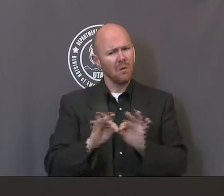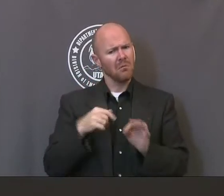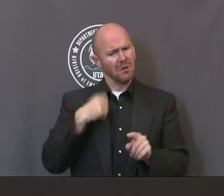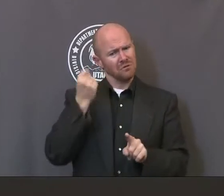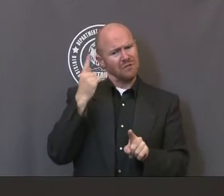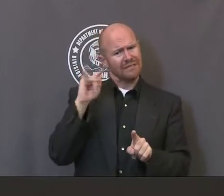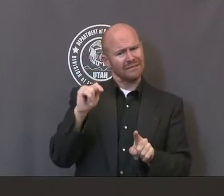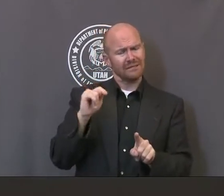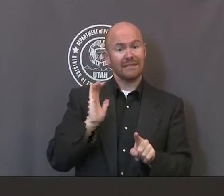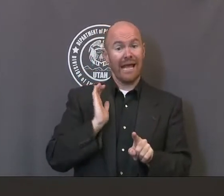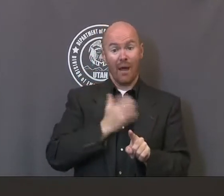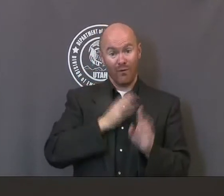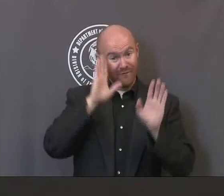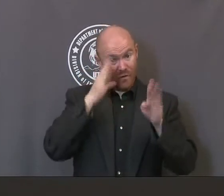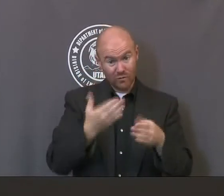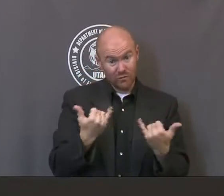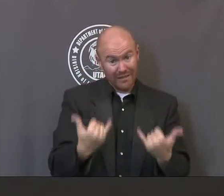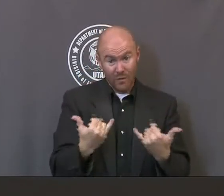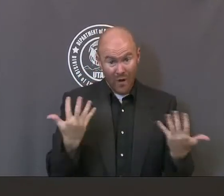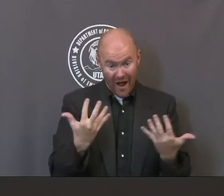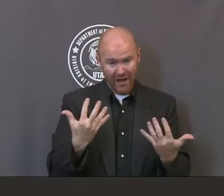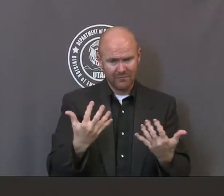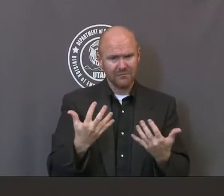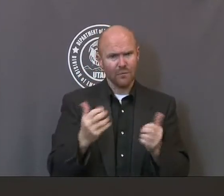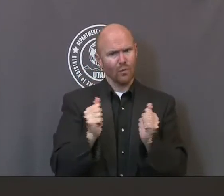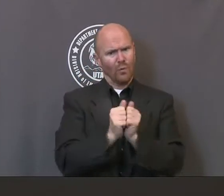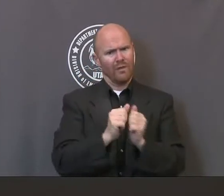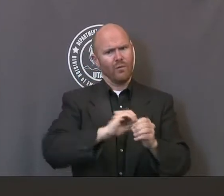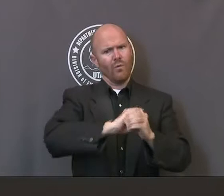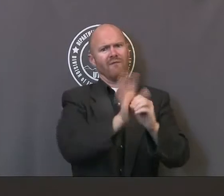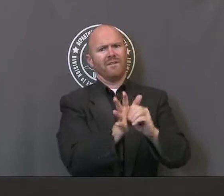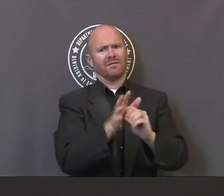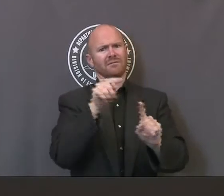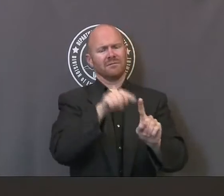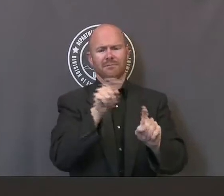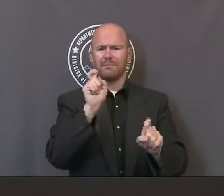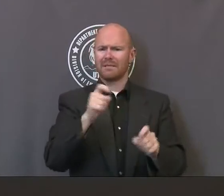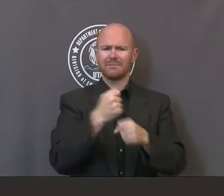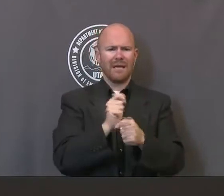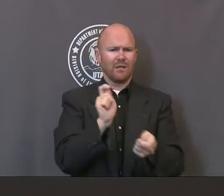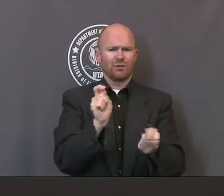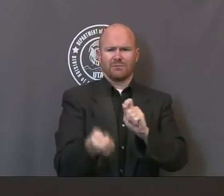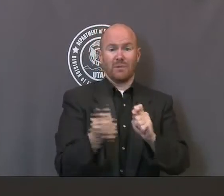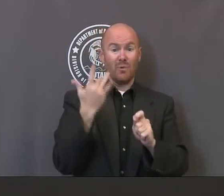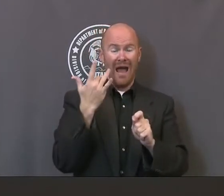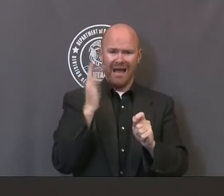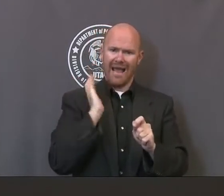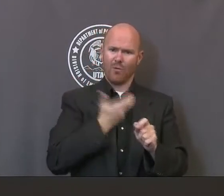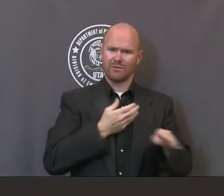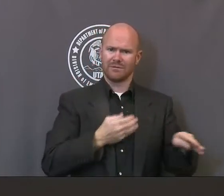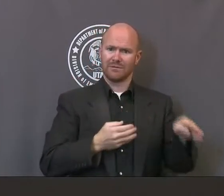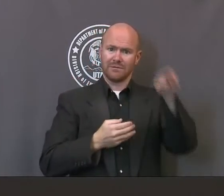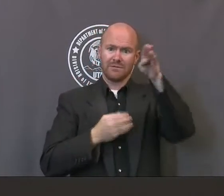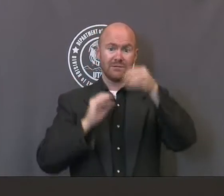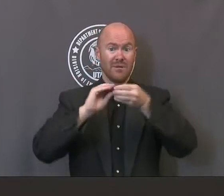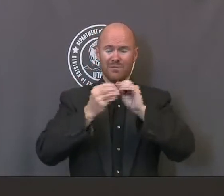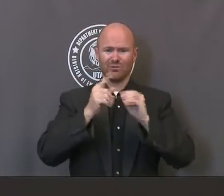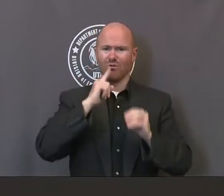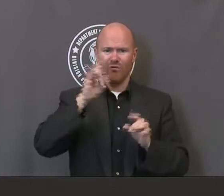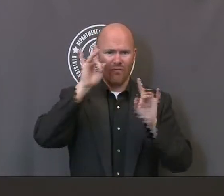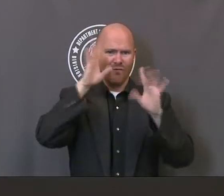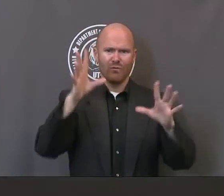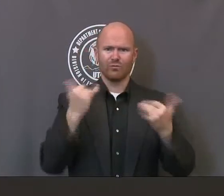Our focus is right now during this pandemic to make an adjustment because it makes a difference for our long-term